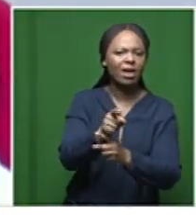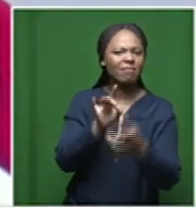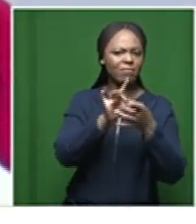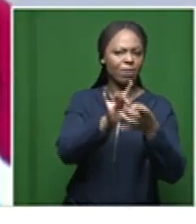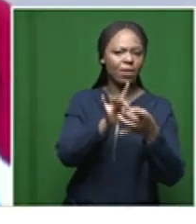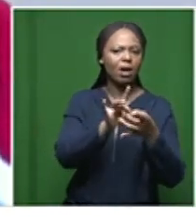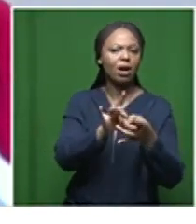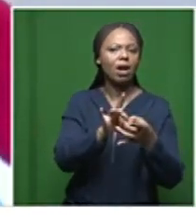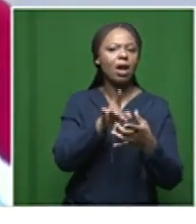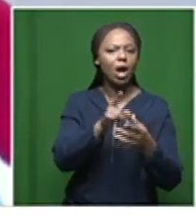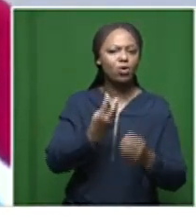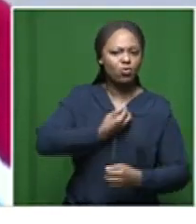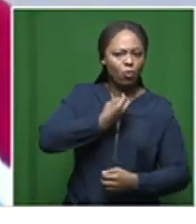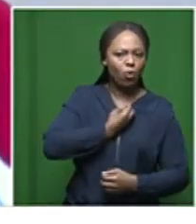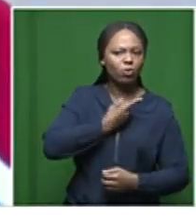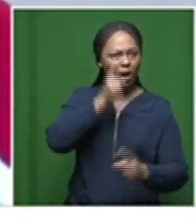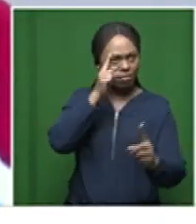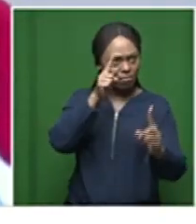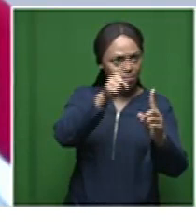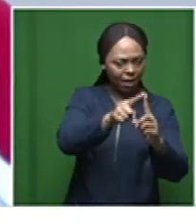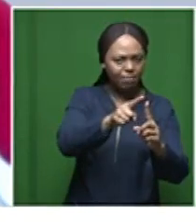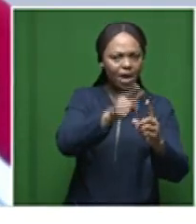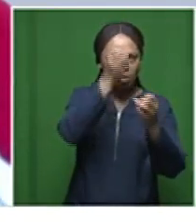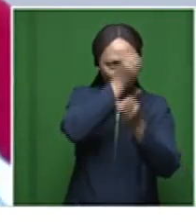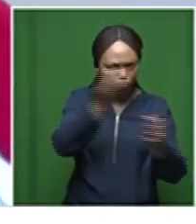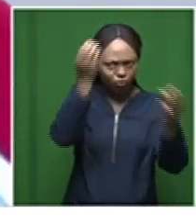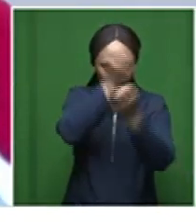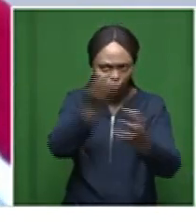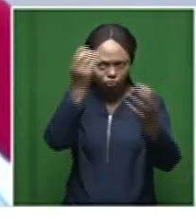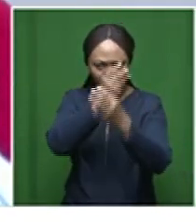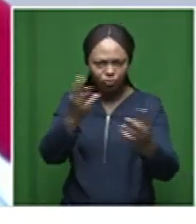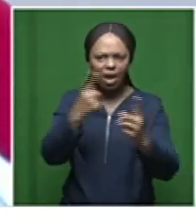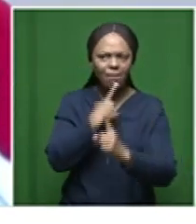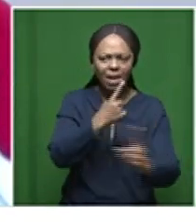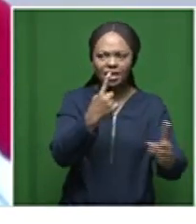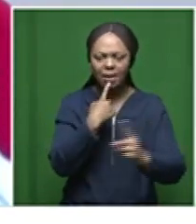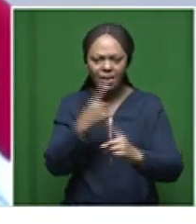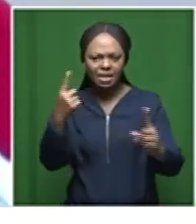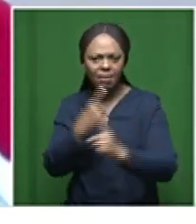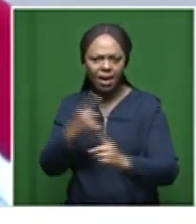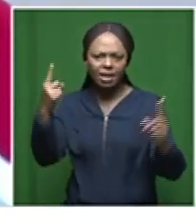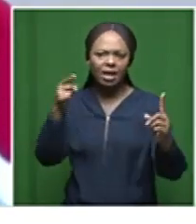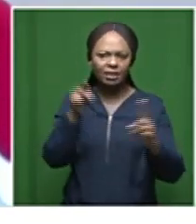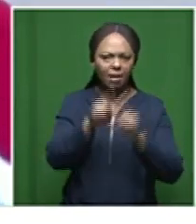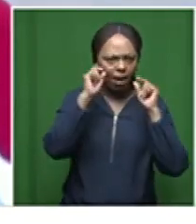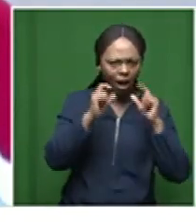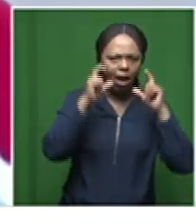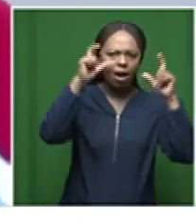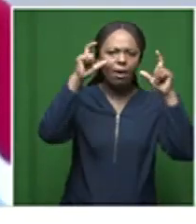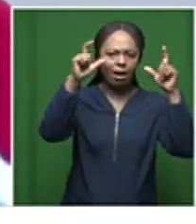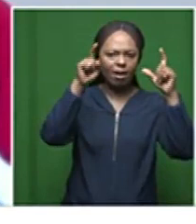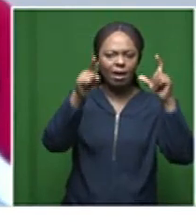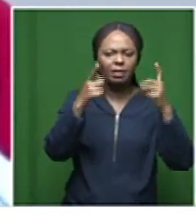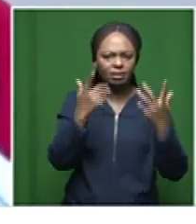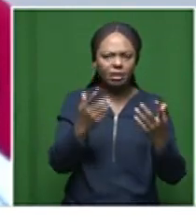for the youth, where we are tailoring messages and tailoring delivery and the awareness,